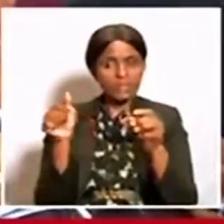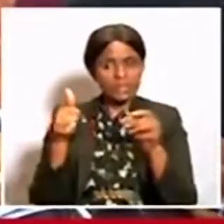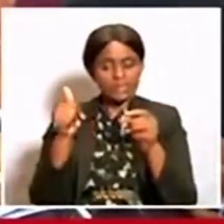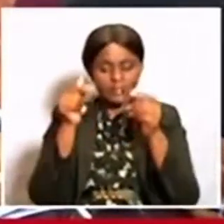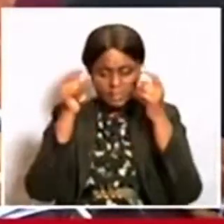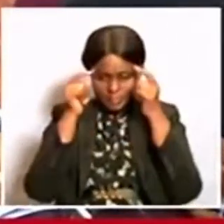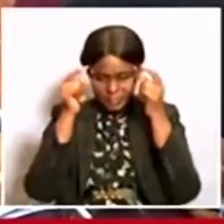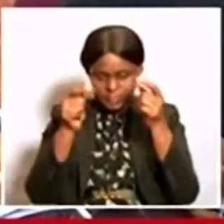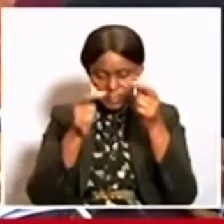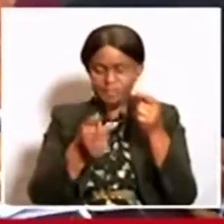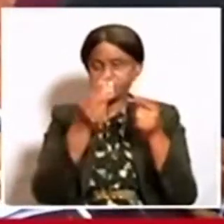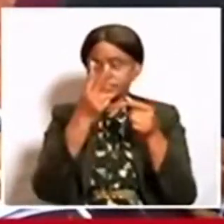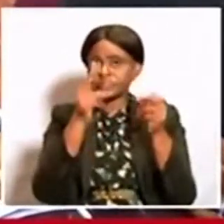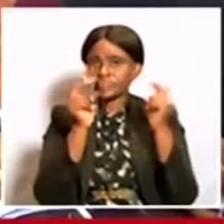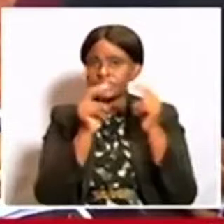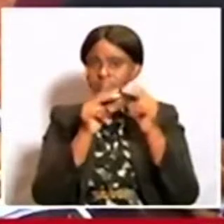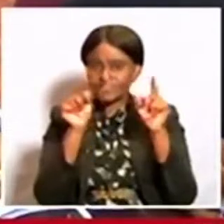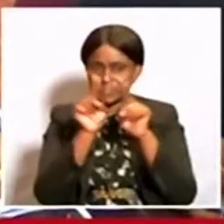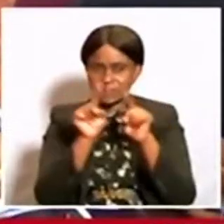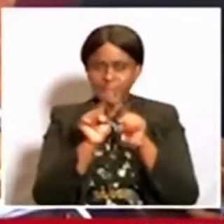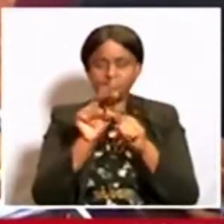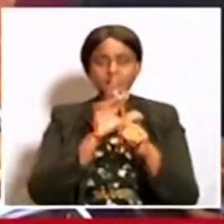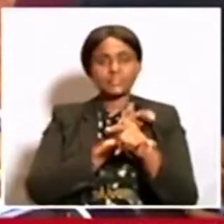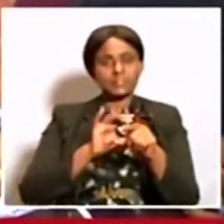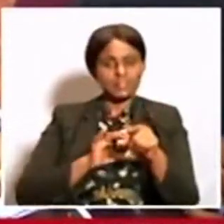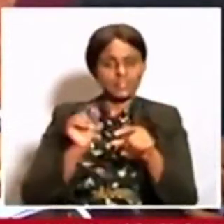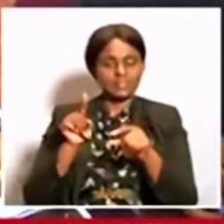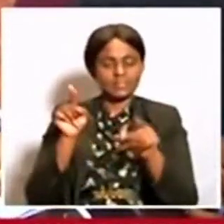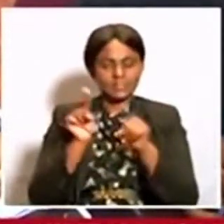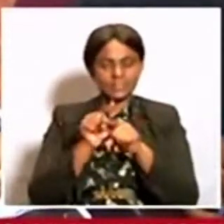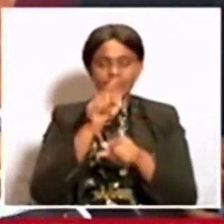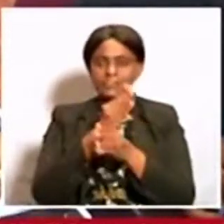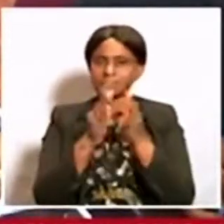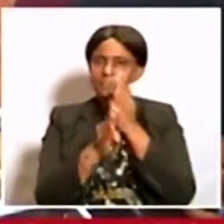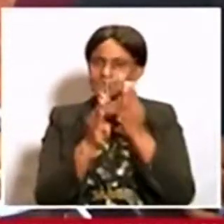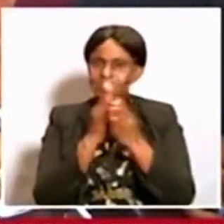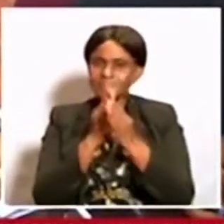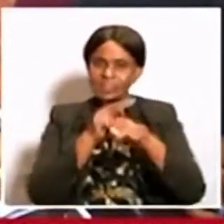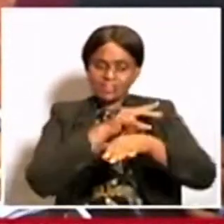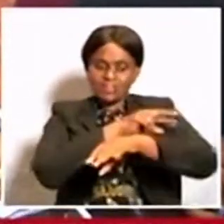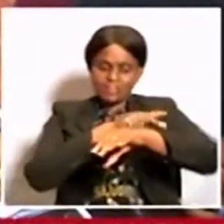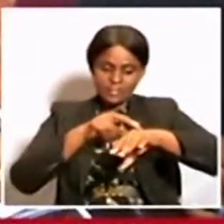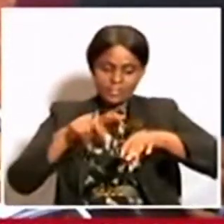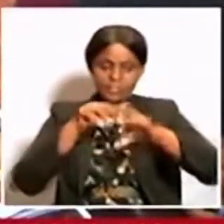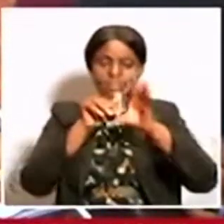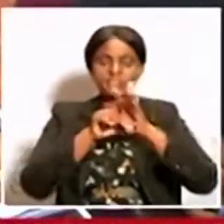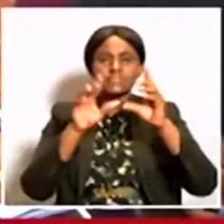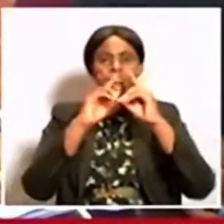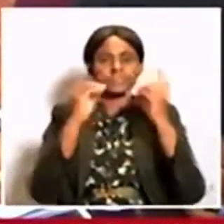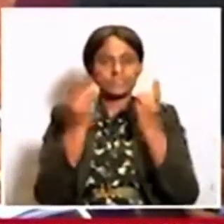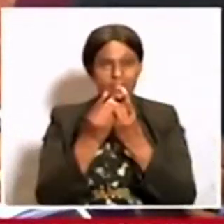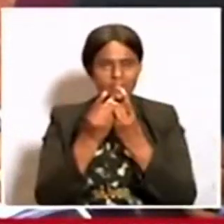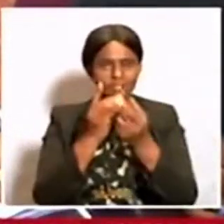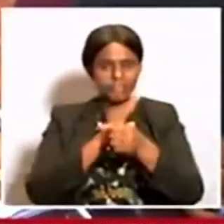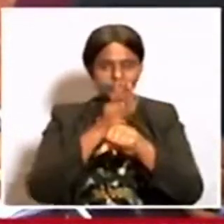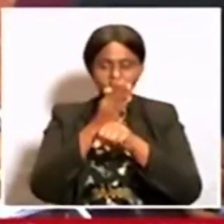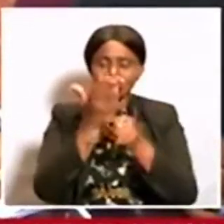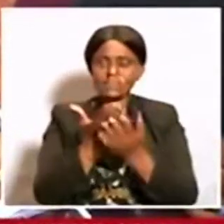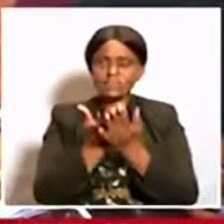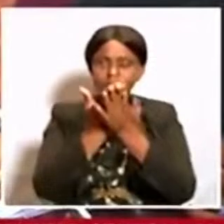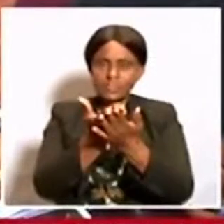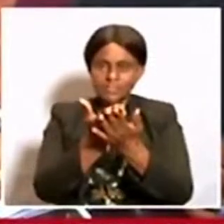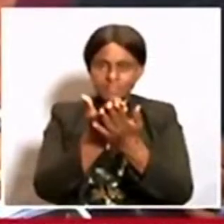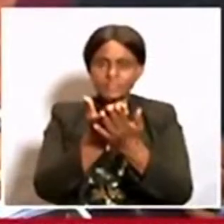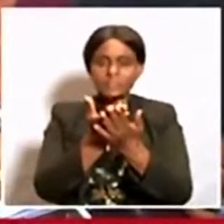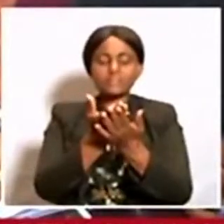2 contracts to Hussein Enterprise Limited to construct crossing points in the district. Upon the submission of the